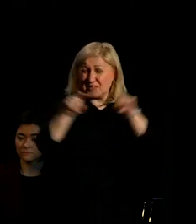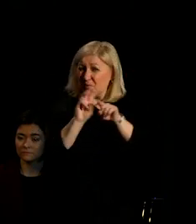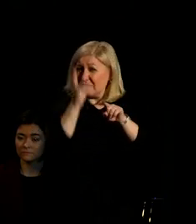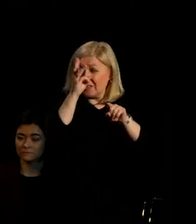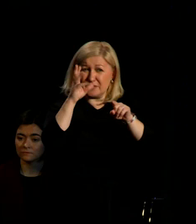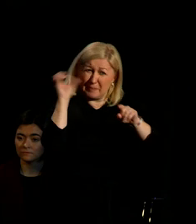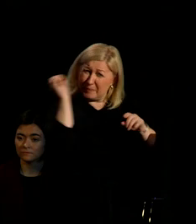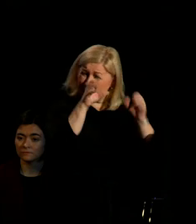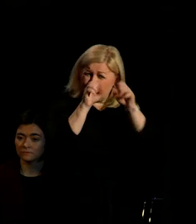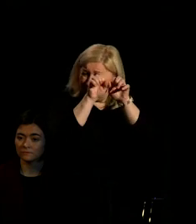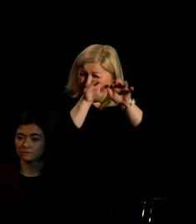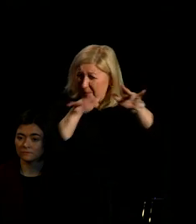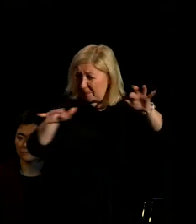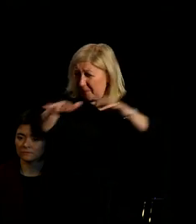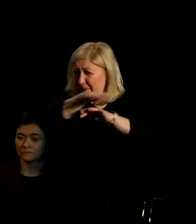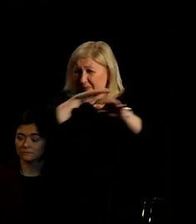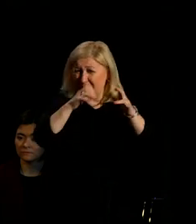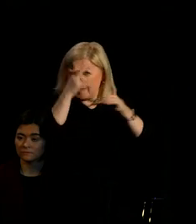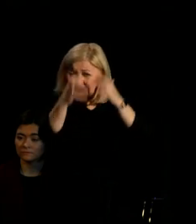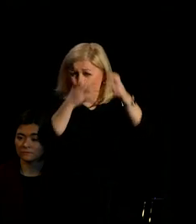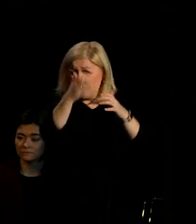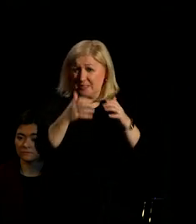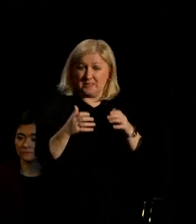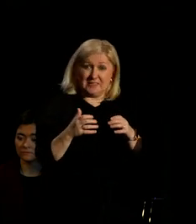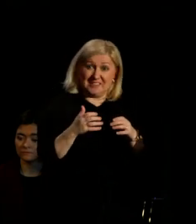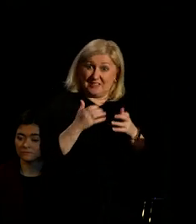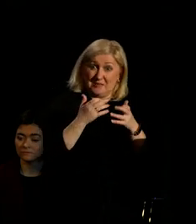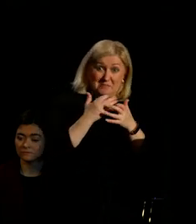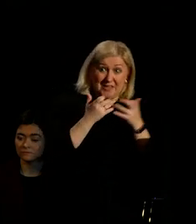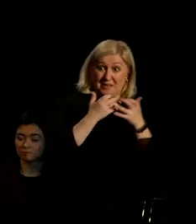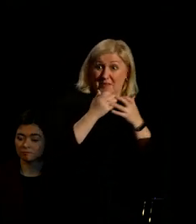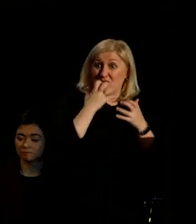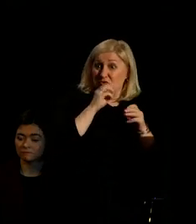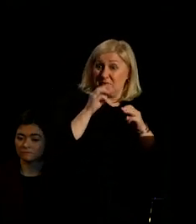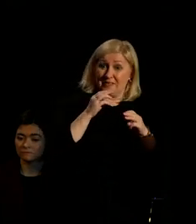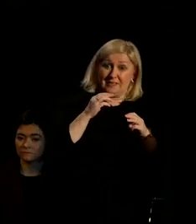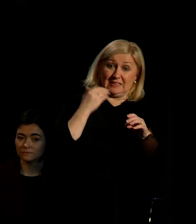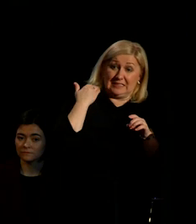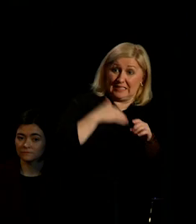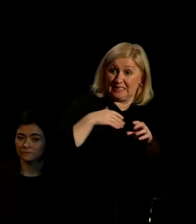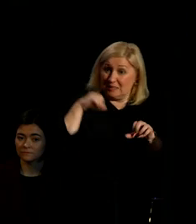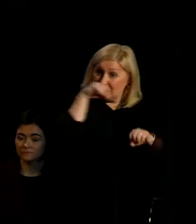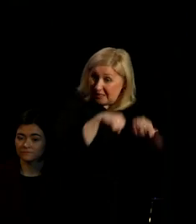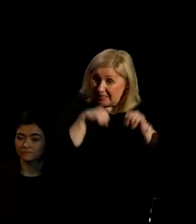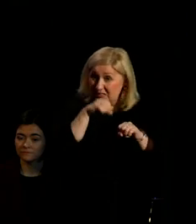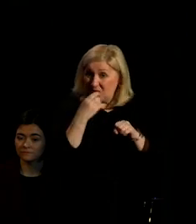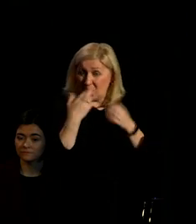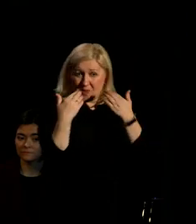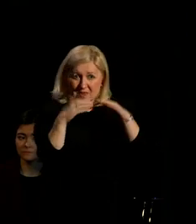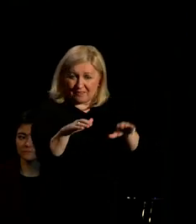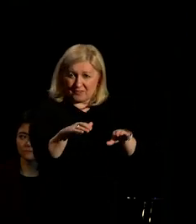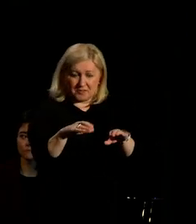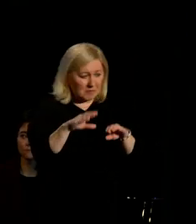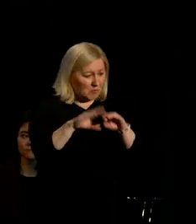Over 1,000 Jews were beaten to death or committed suicide out of despair. Some 35,000 Jewish men were thrown